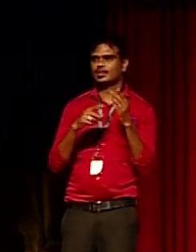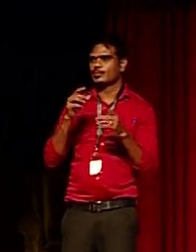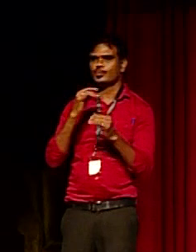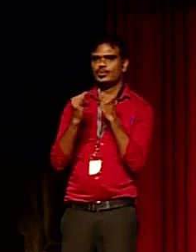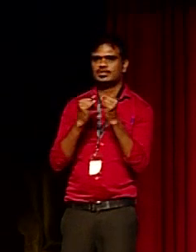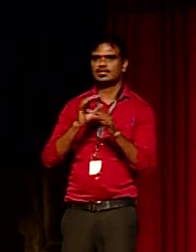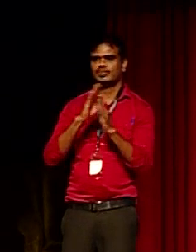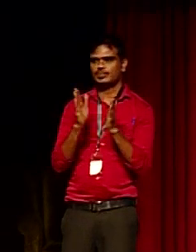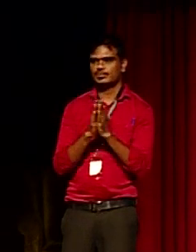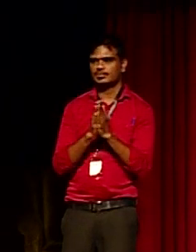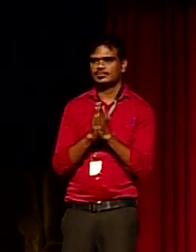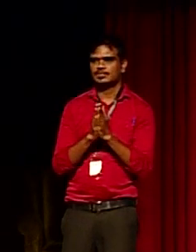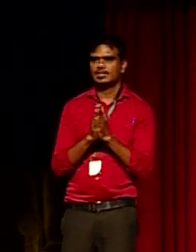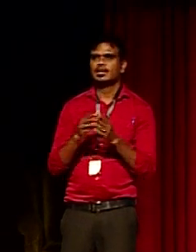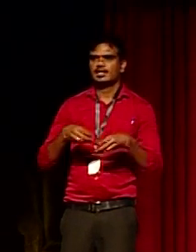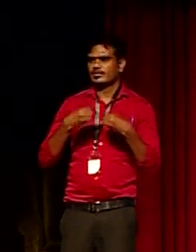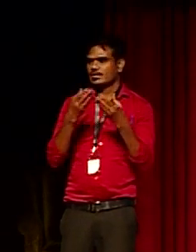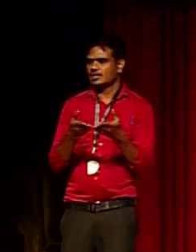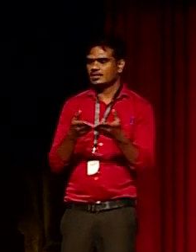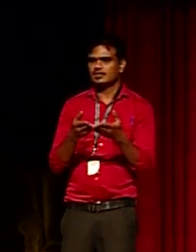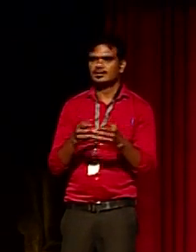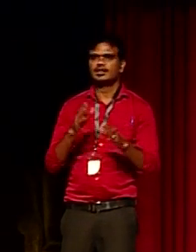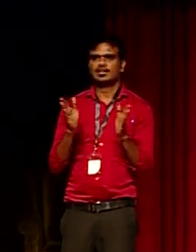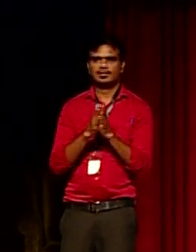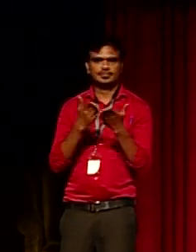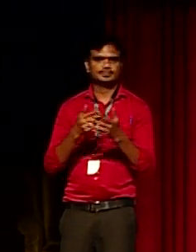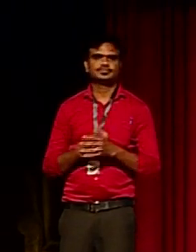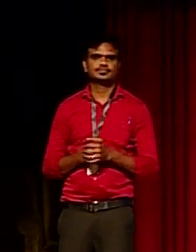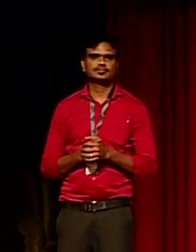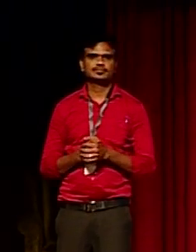even started just giving way and breaking completely.